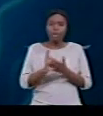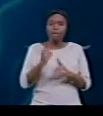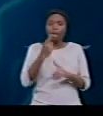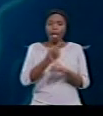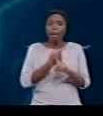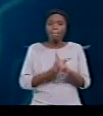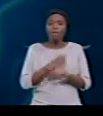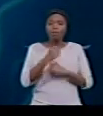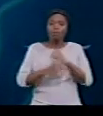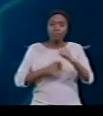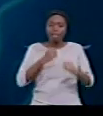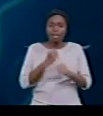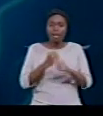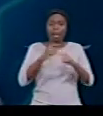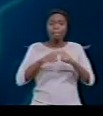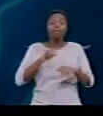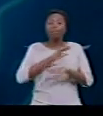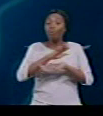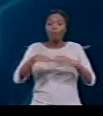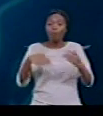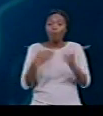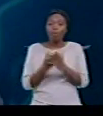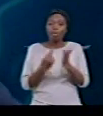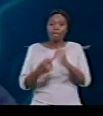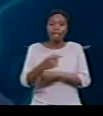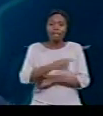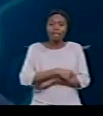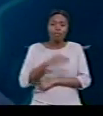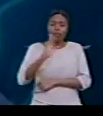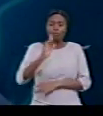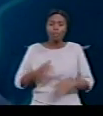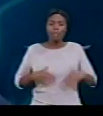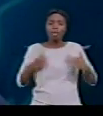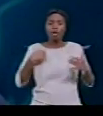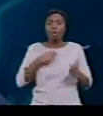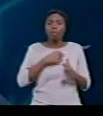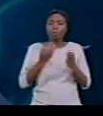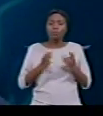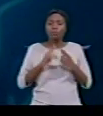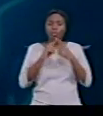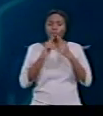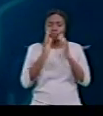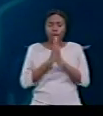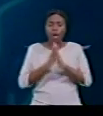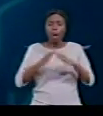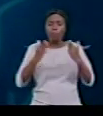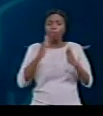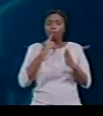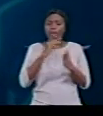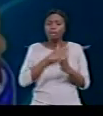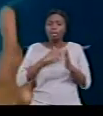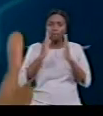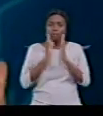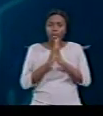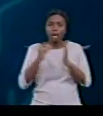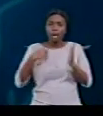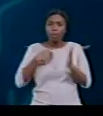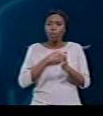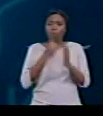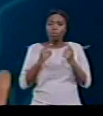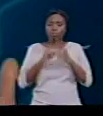the days of your life. You are going to pray. Open your mouth and pray. We want to pray for the Christian